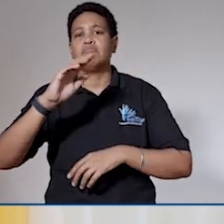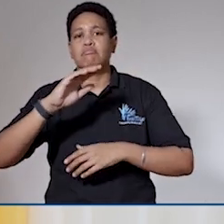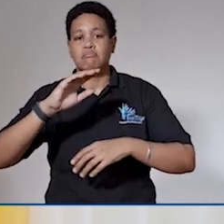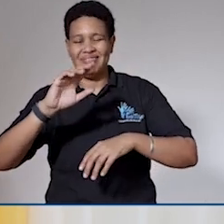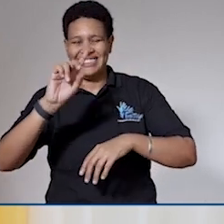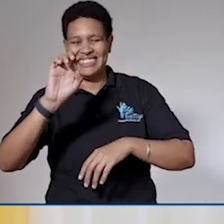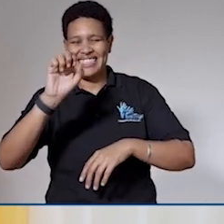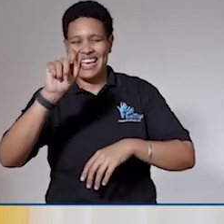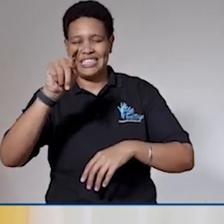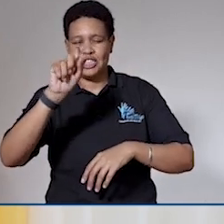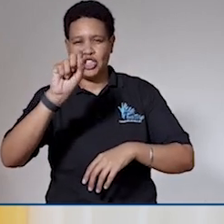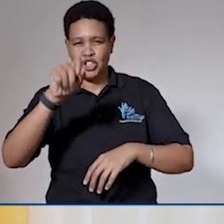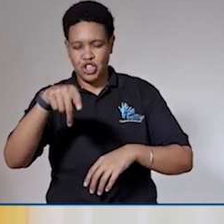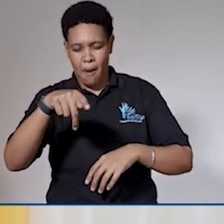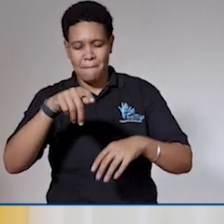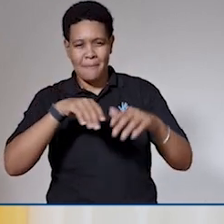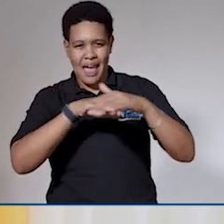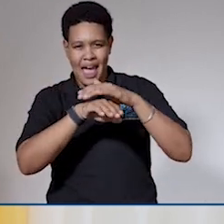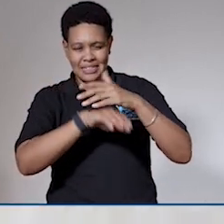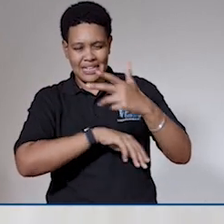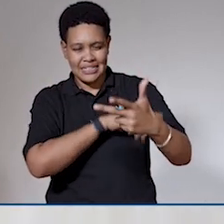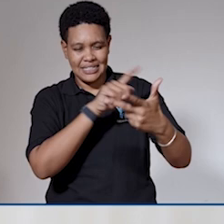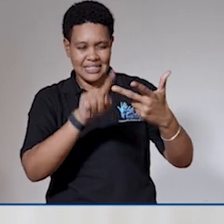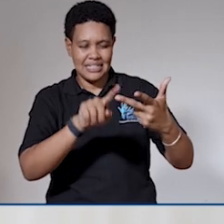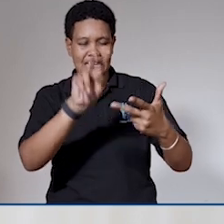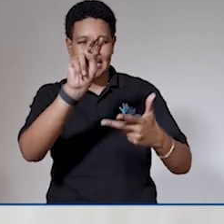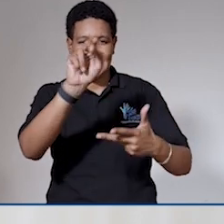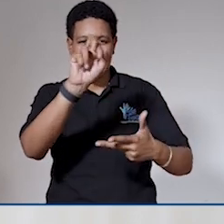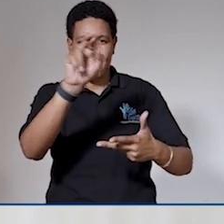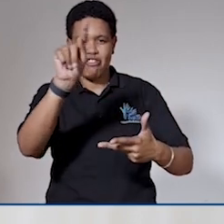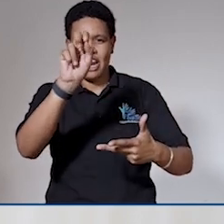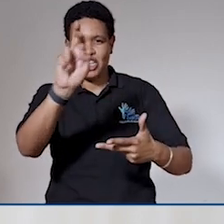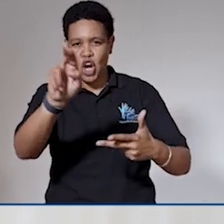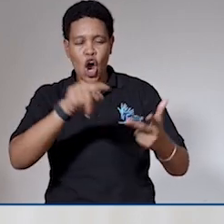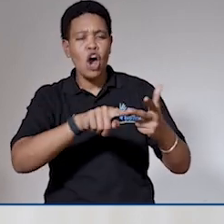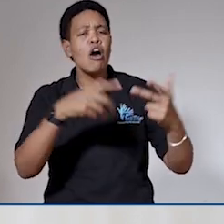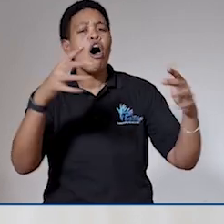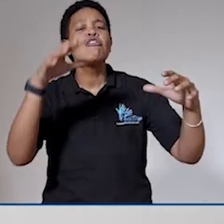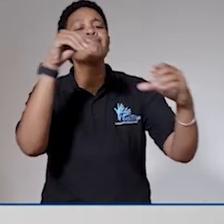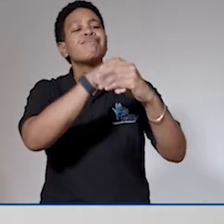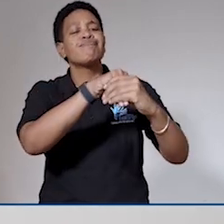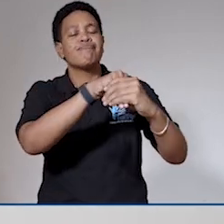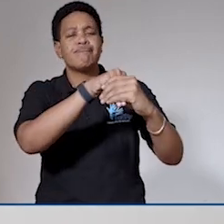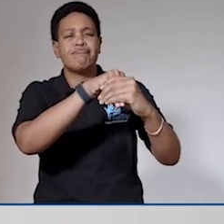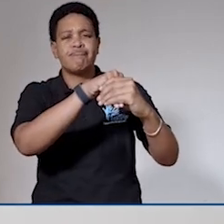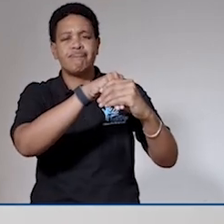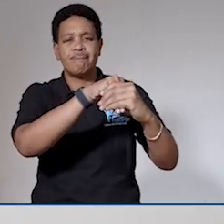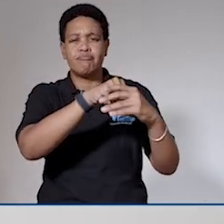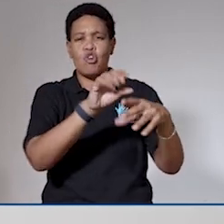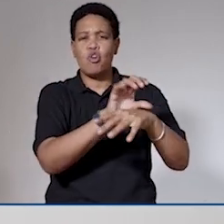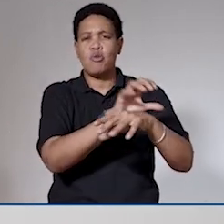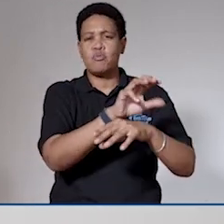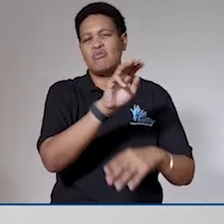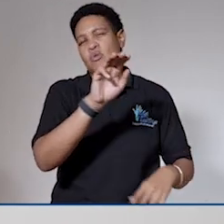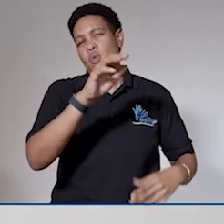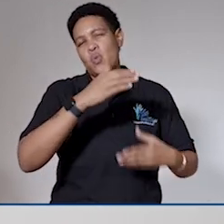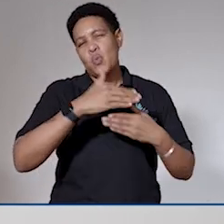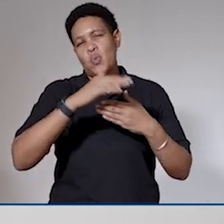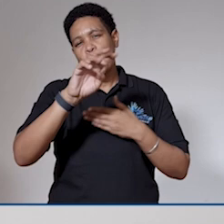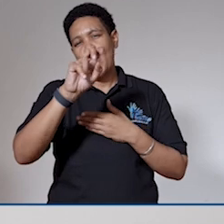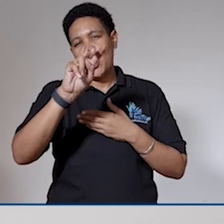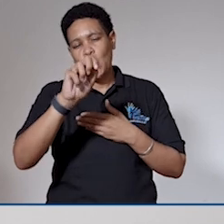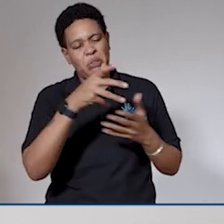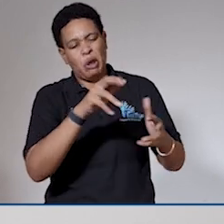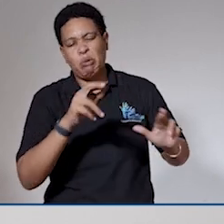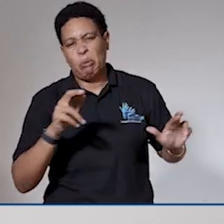And there is Narrator that is built into Windows. So for this demonstration, I'll be